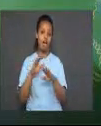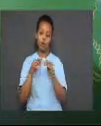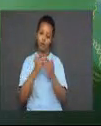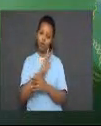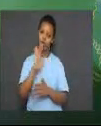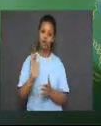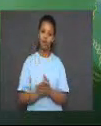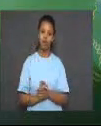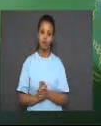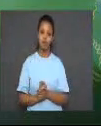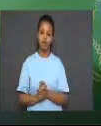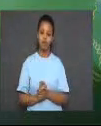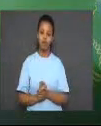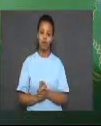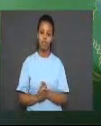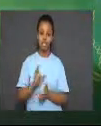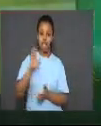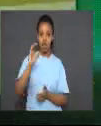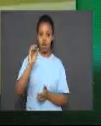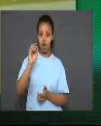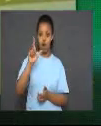Thank you for participating, everyone.